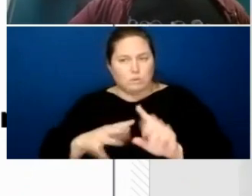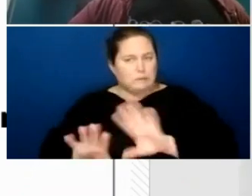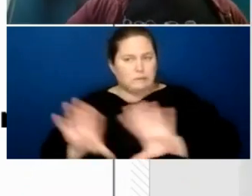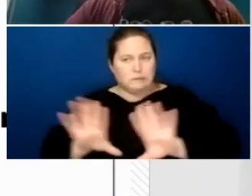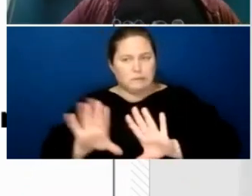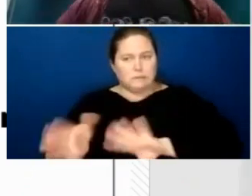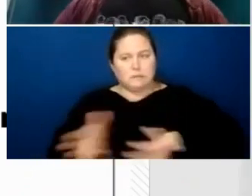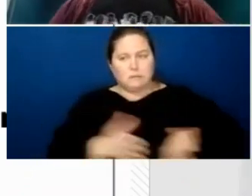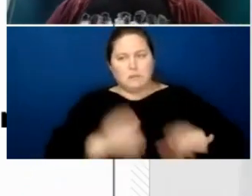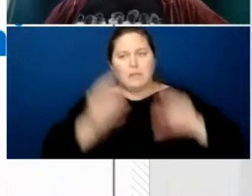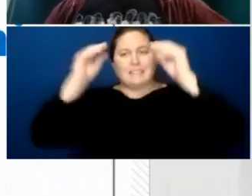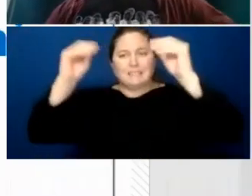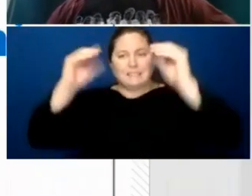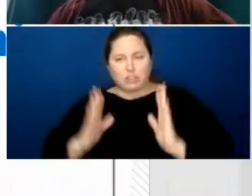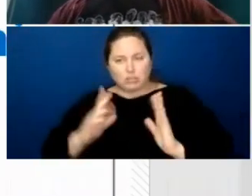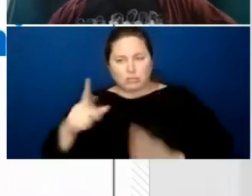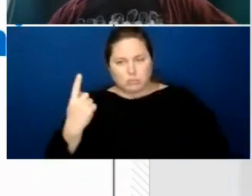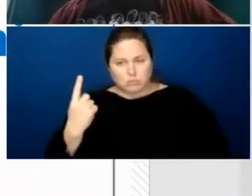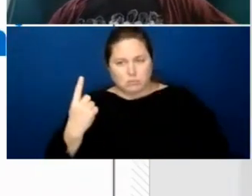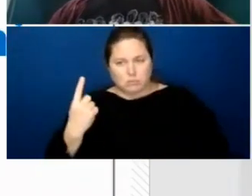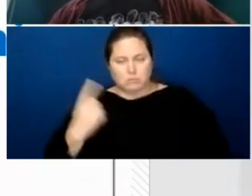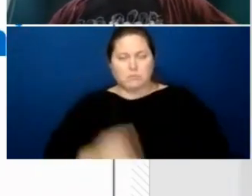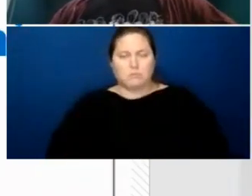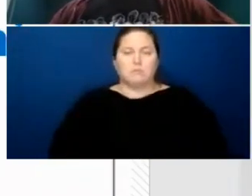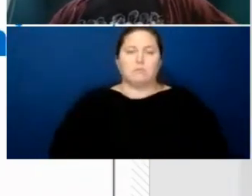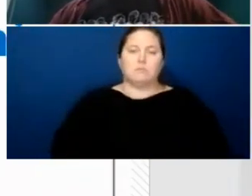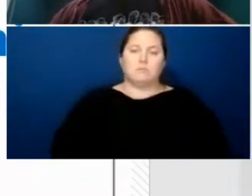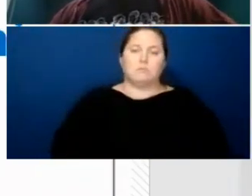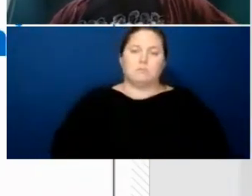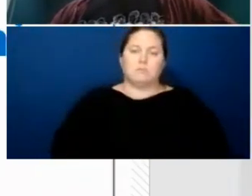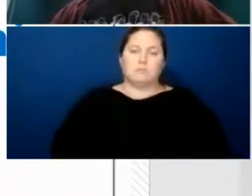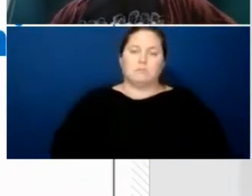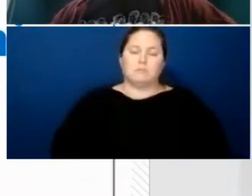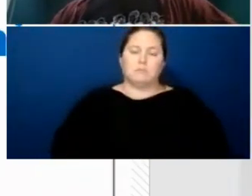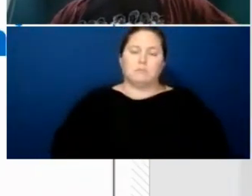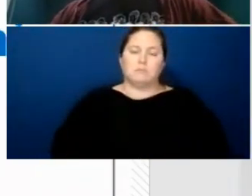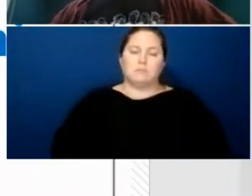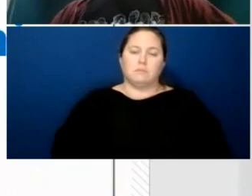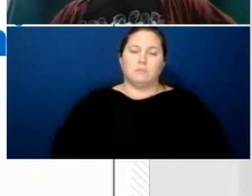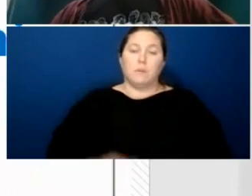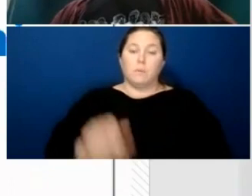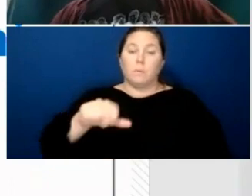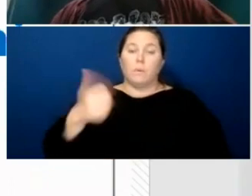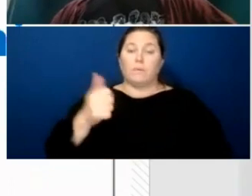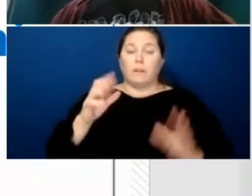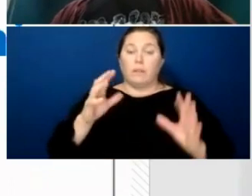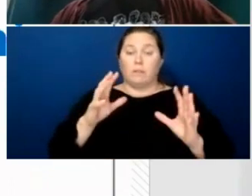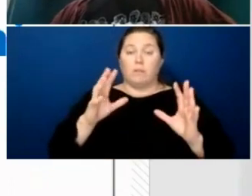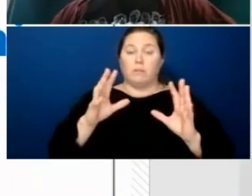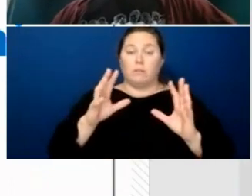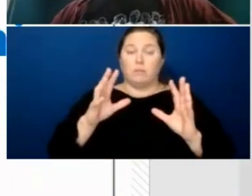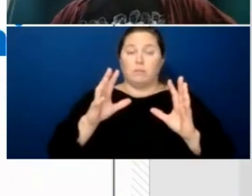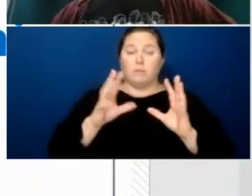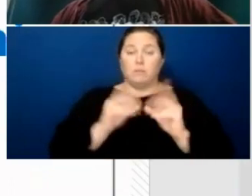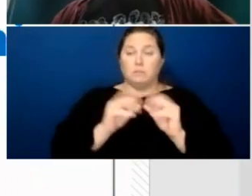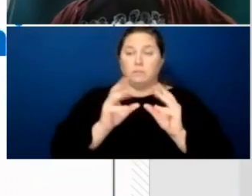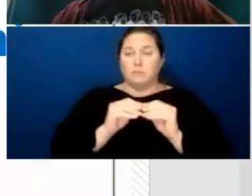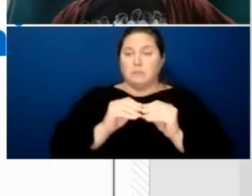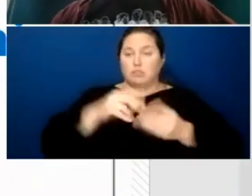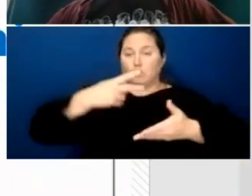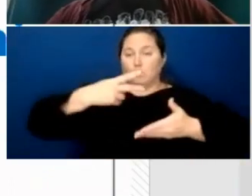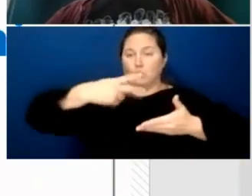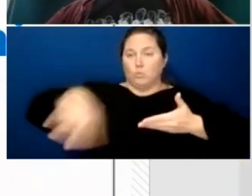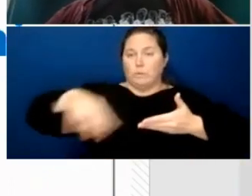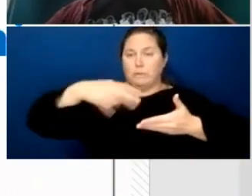teacher. All right, a couple last things to mention. As I said before, we have another session, another virtual internship in 2 weeks. We're covering